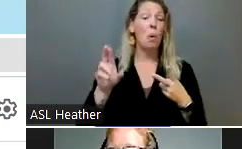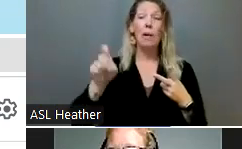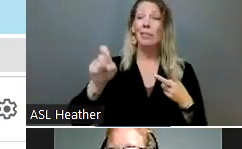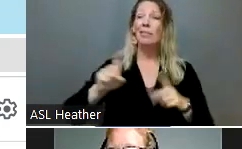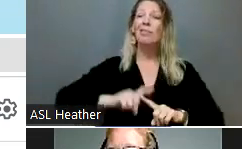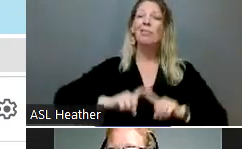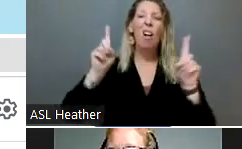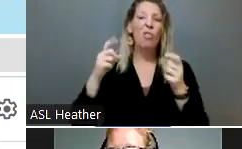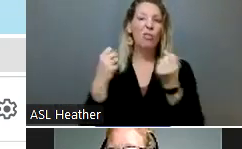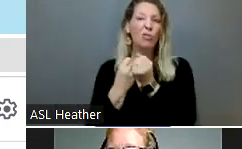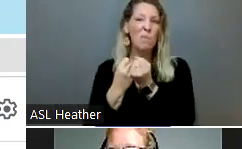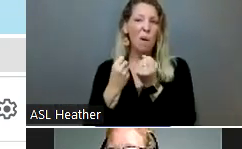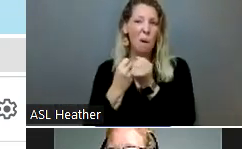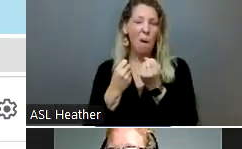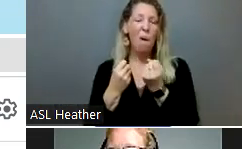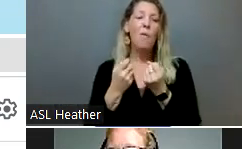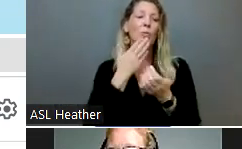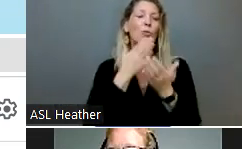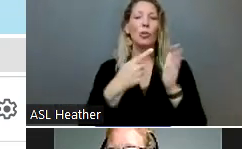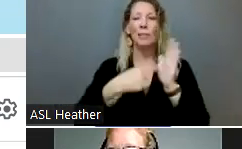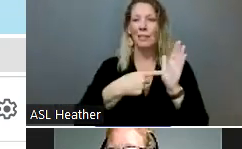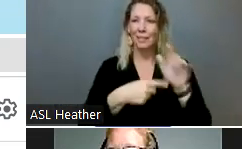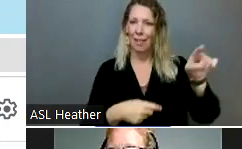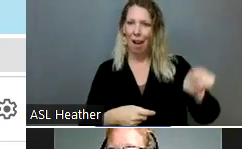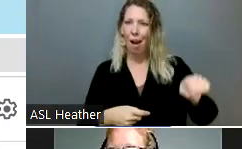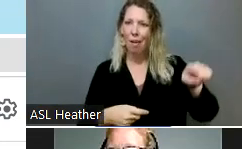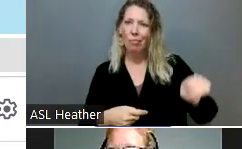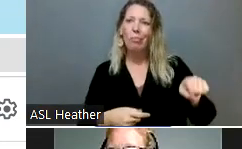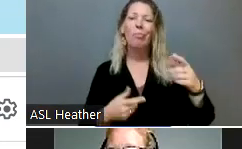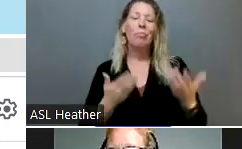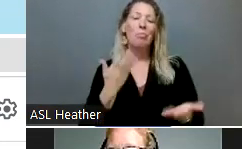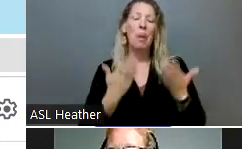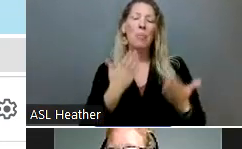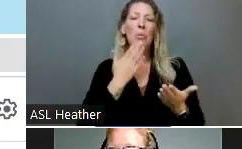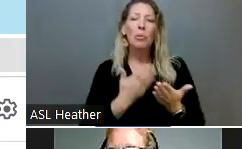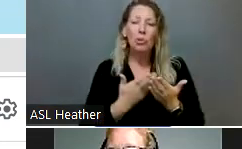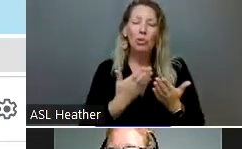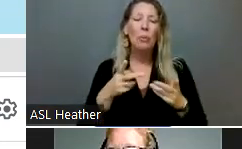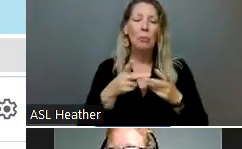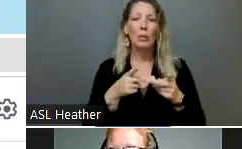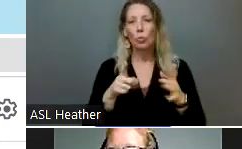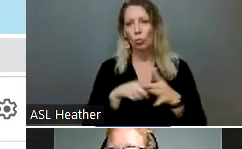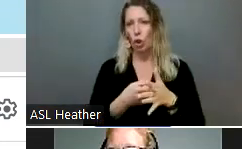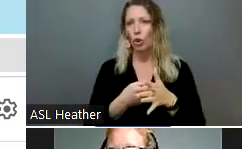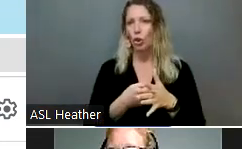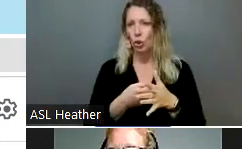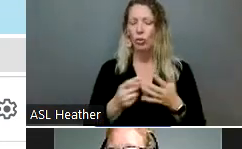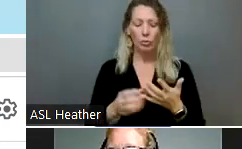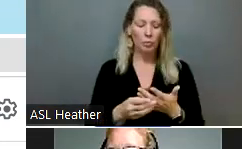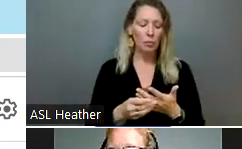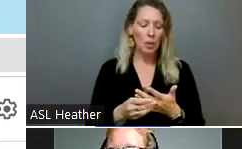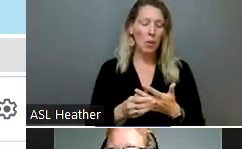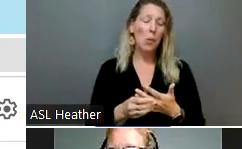of support, and having examples may be a helpful starting off point for people. So in terms